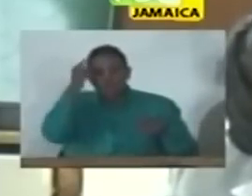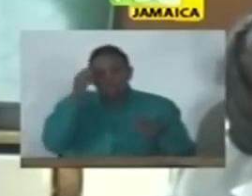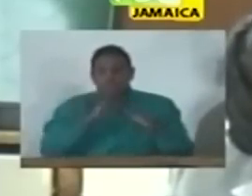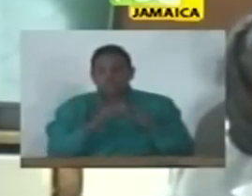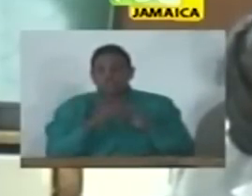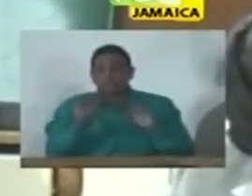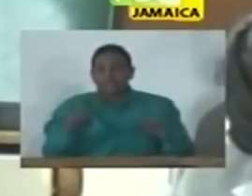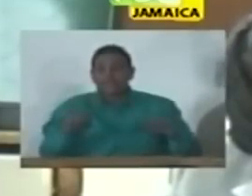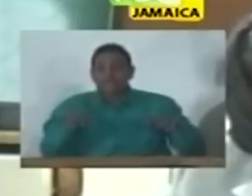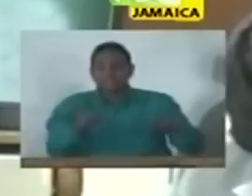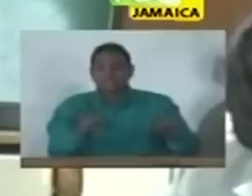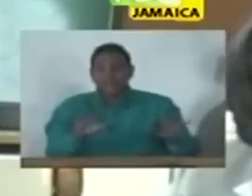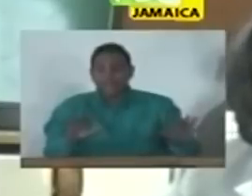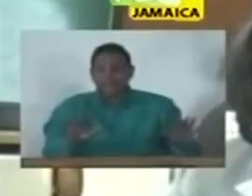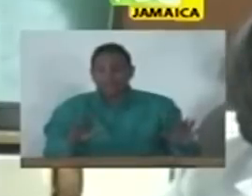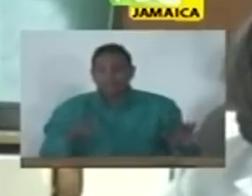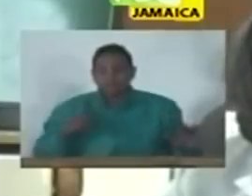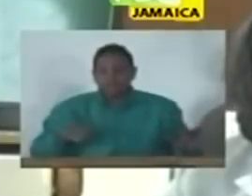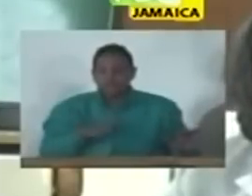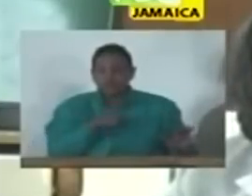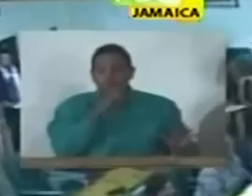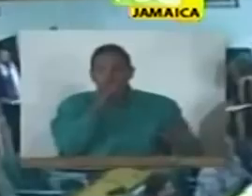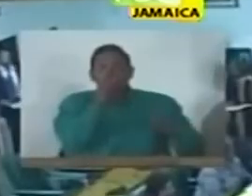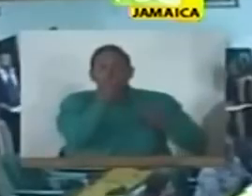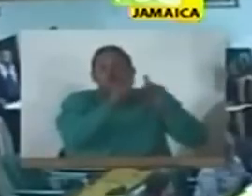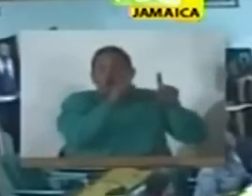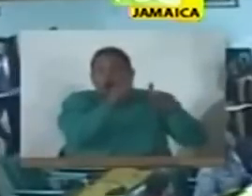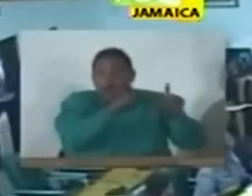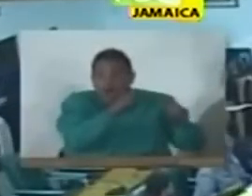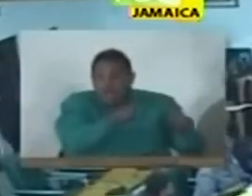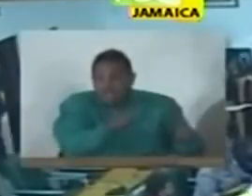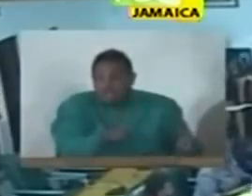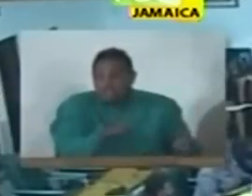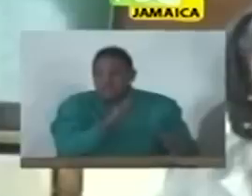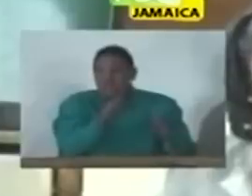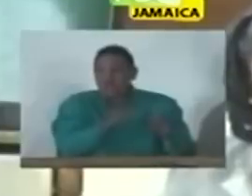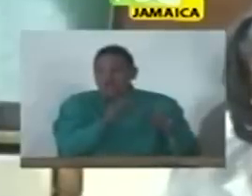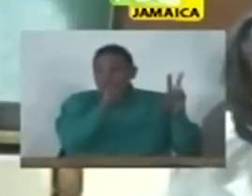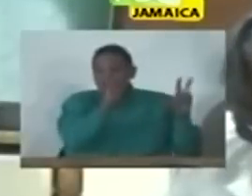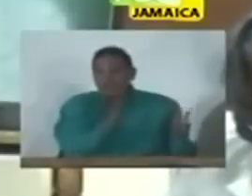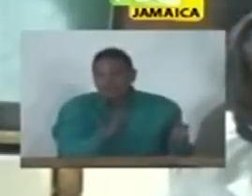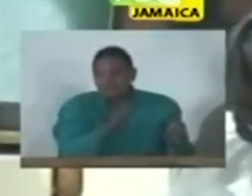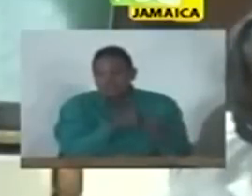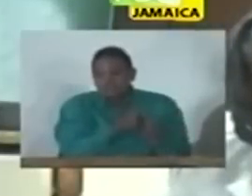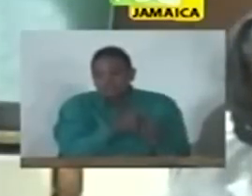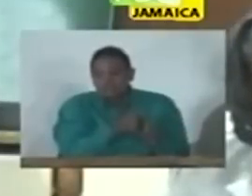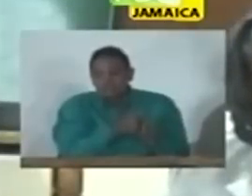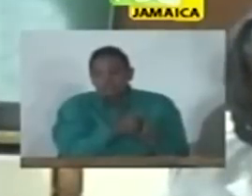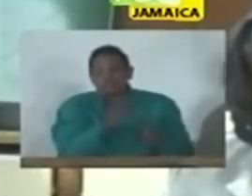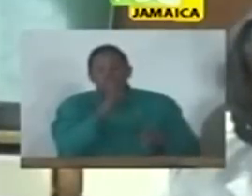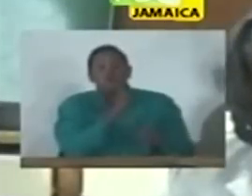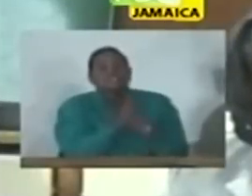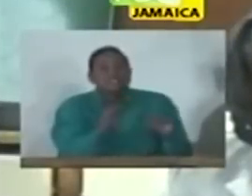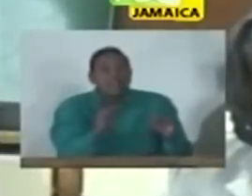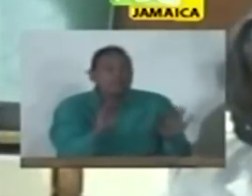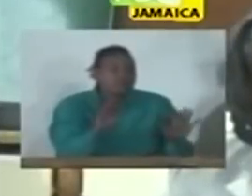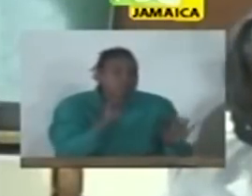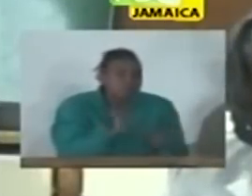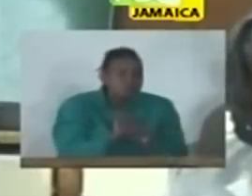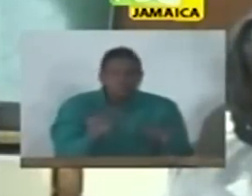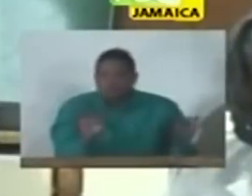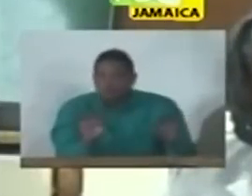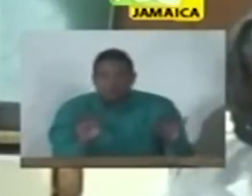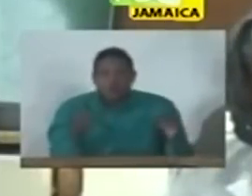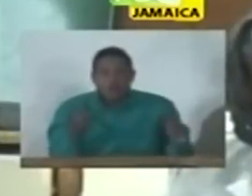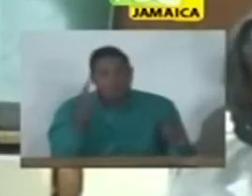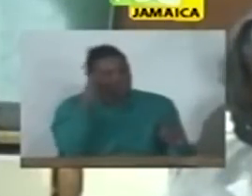So we are inquiring about the matter, but the statement stands as it has been put